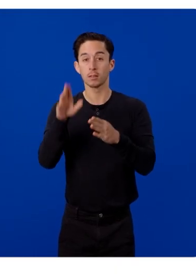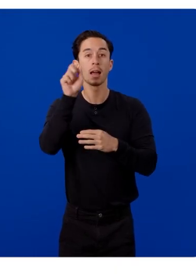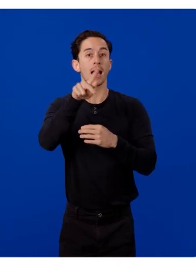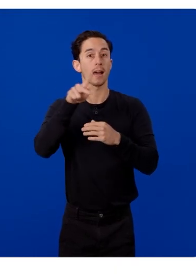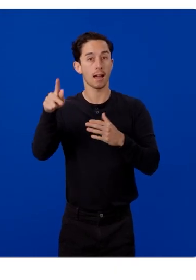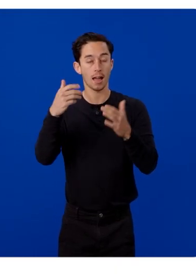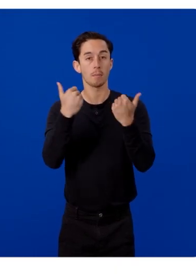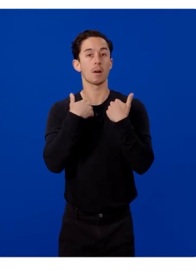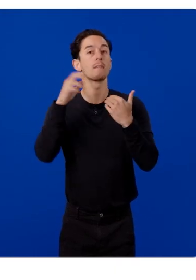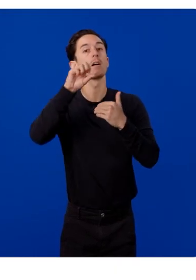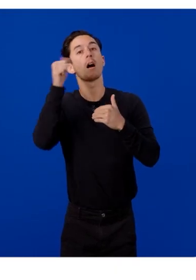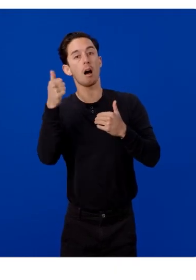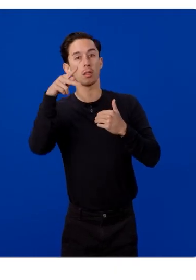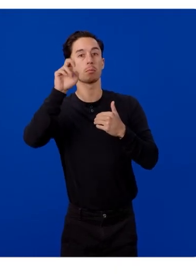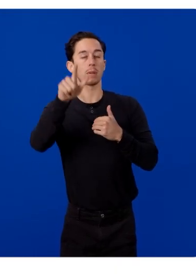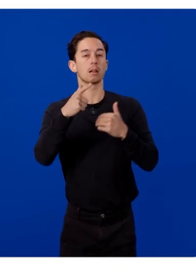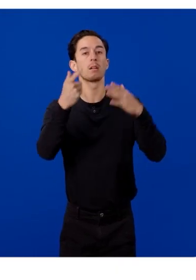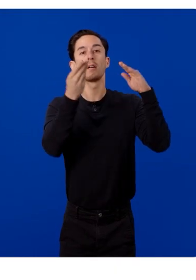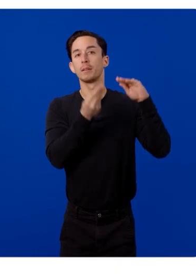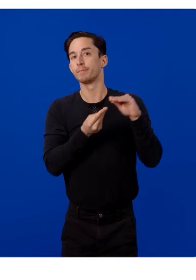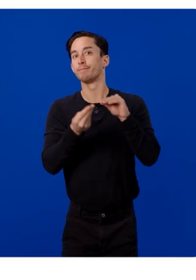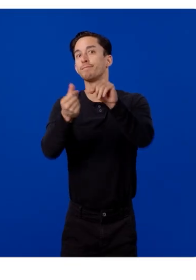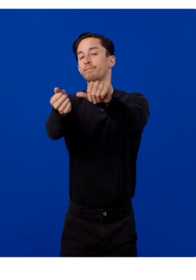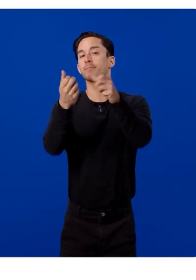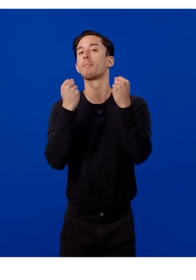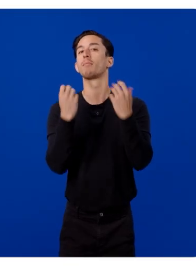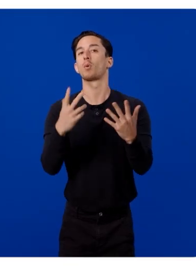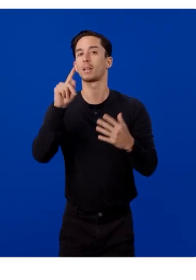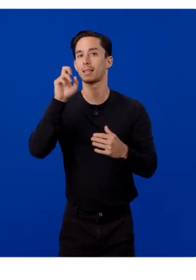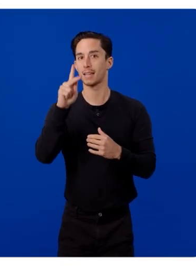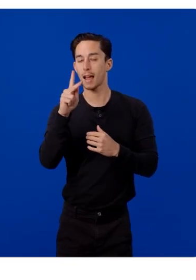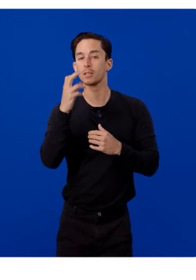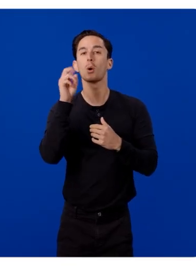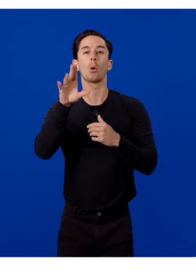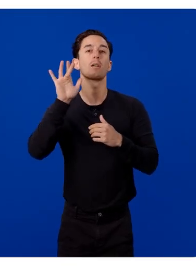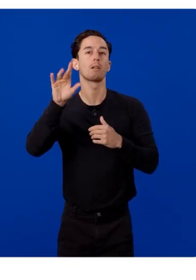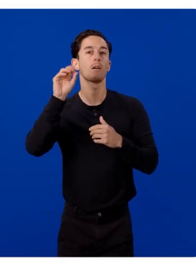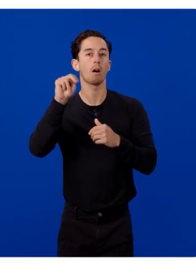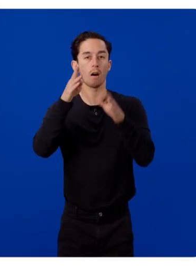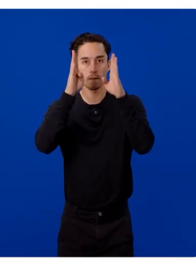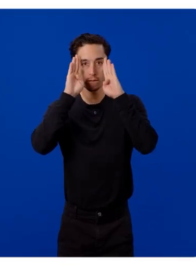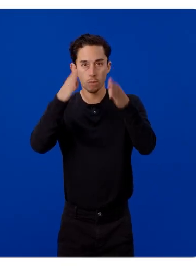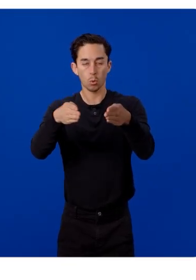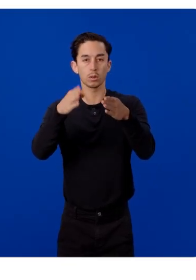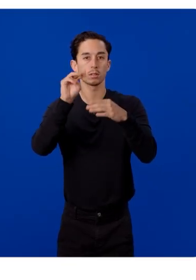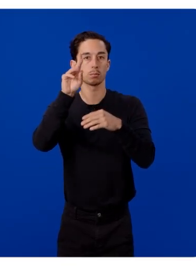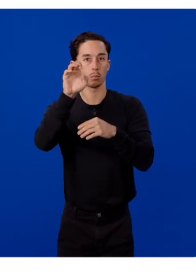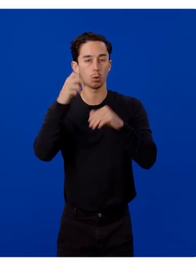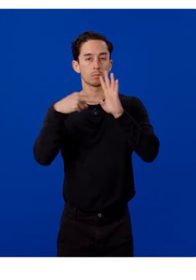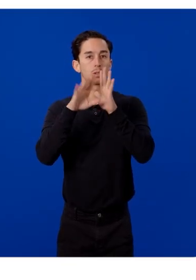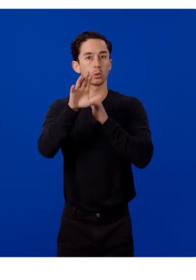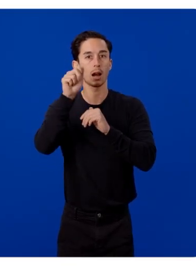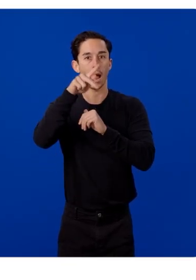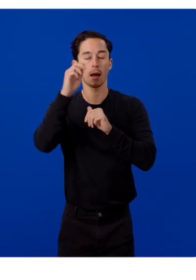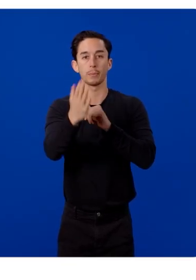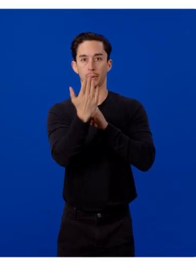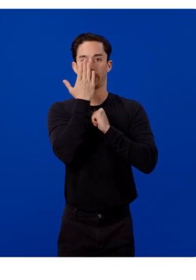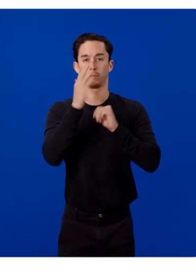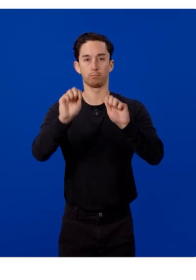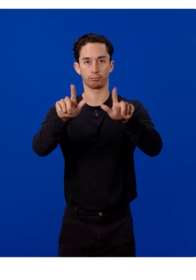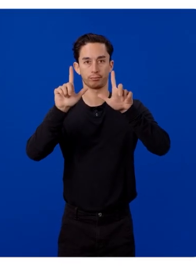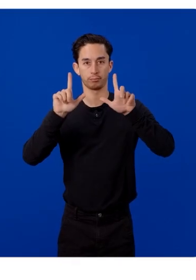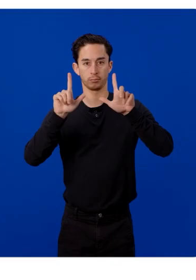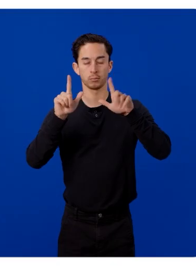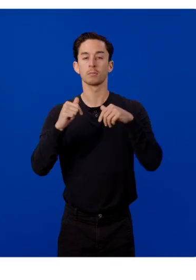other panels with seamless multitasking, or you can enable focus mode, making your app front and center. In either